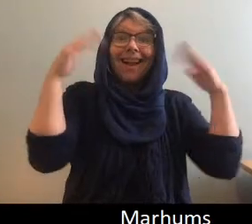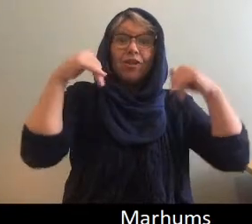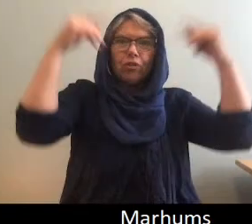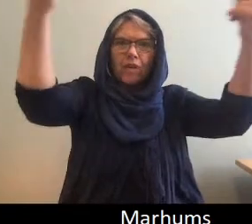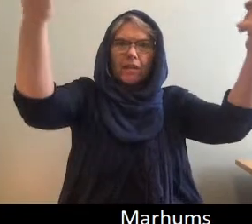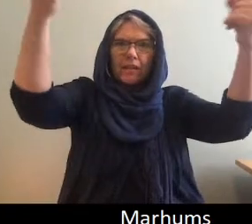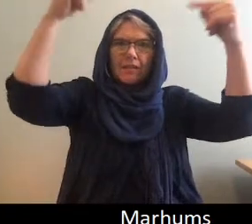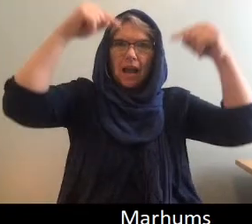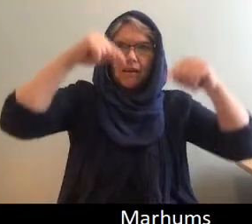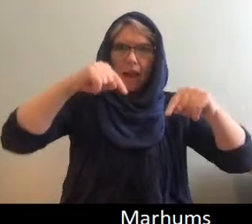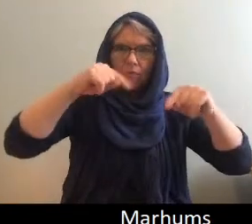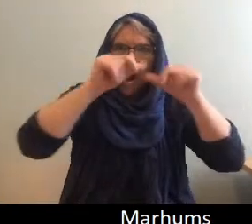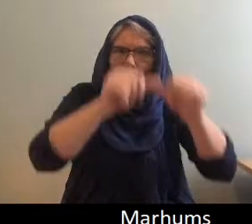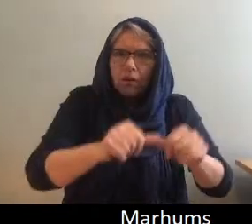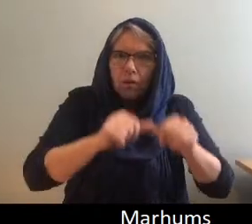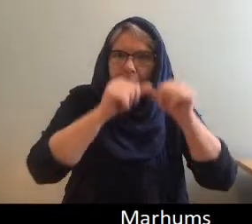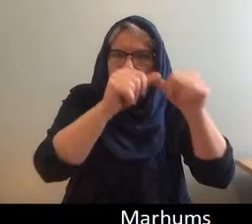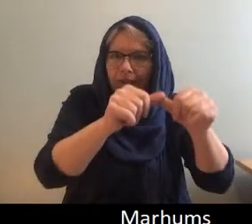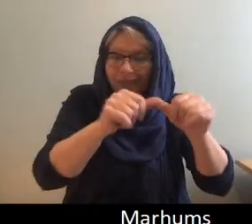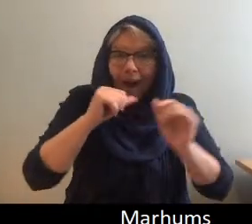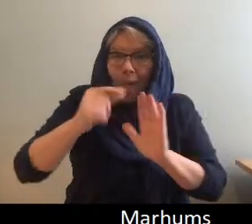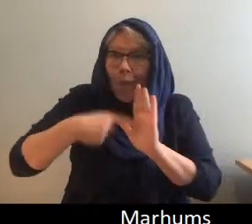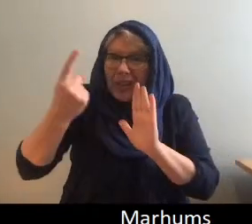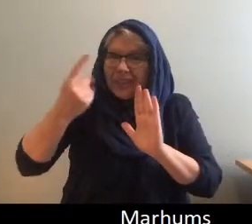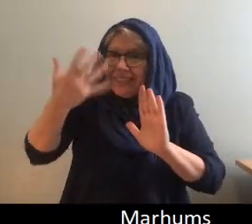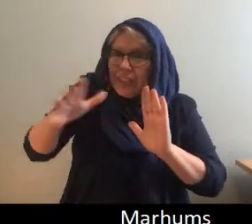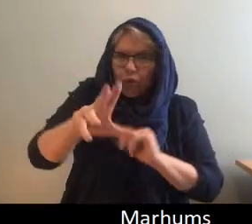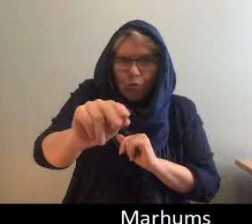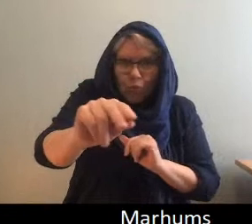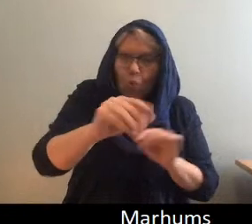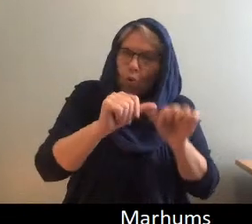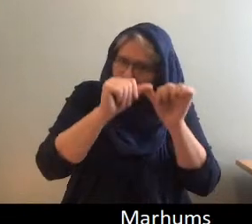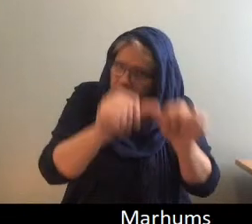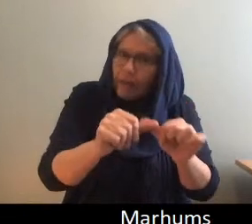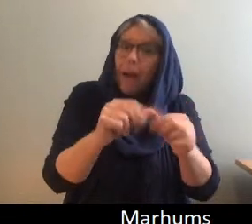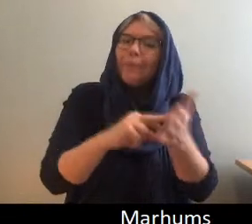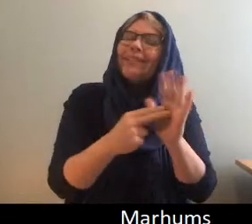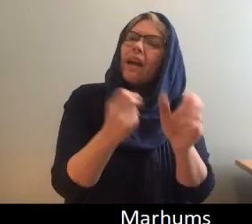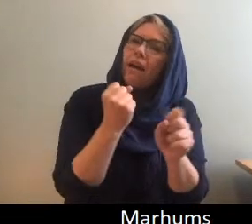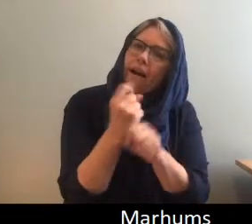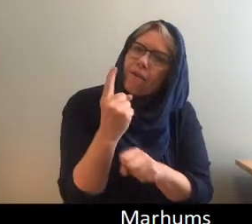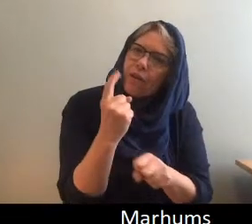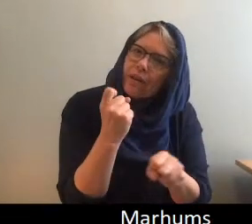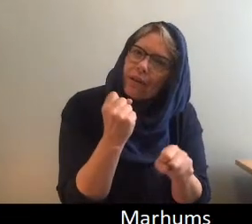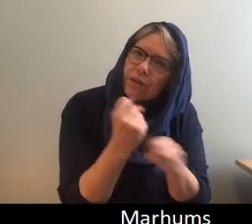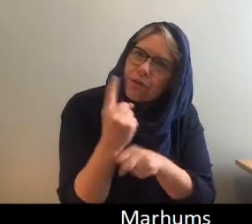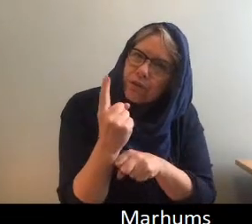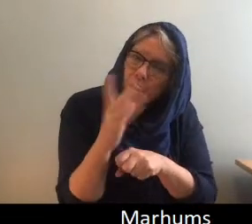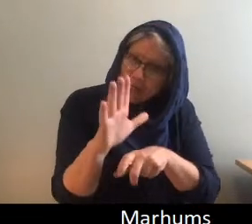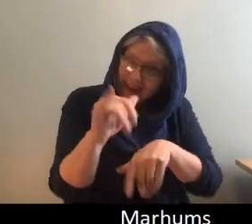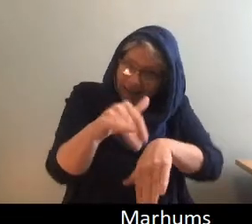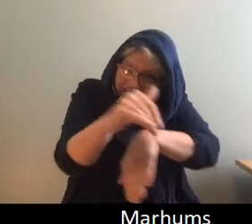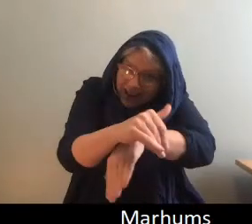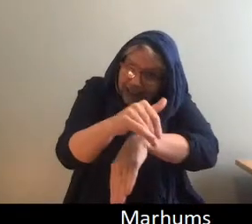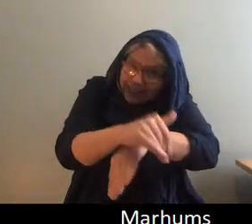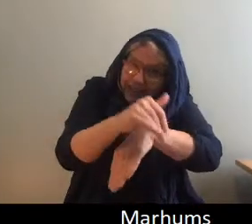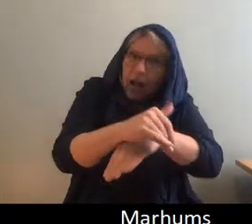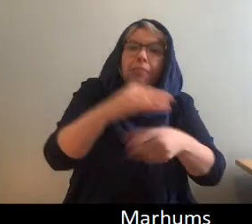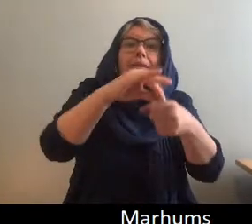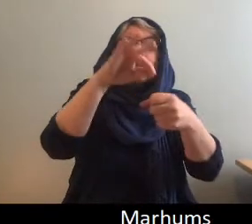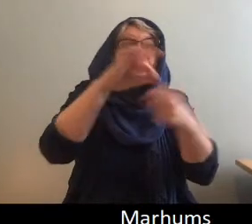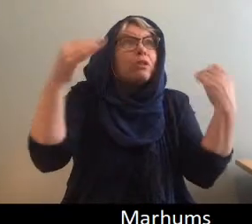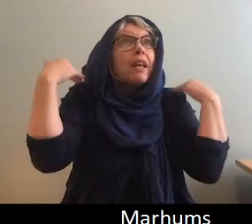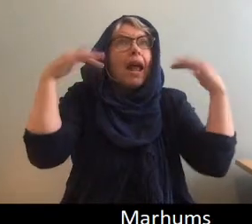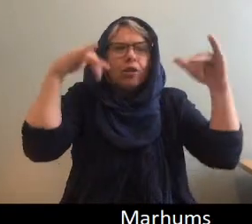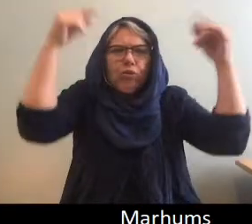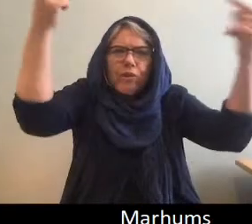them? To whom are they going? Our fifth Imam, Imam Muhammad ibn Ali al-Bakr alayhi salatu wassalam, peace be upon him,